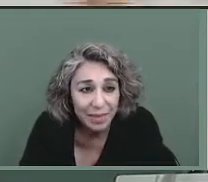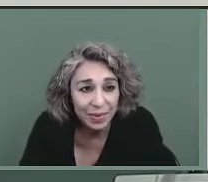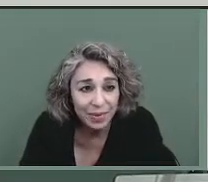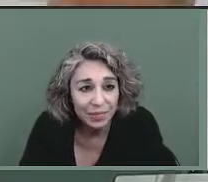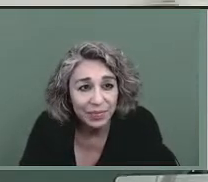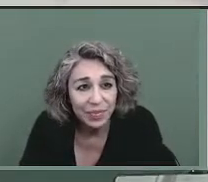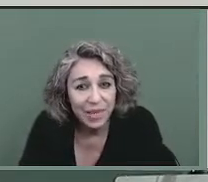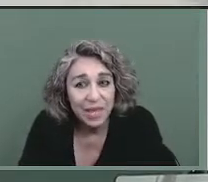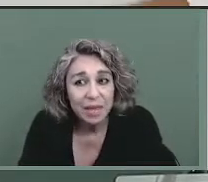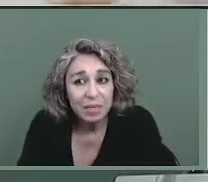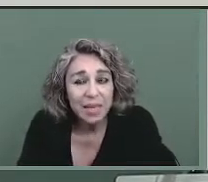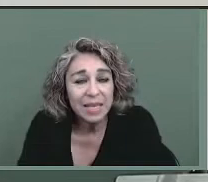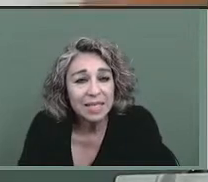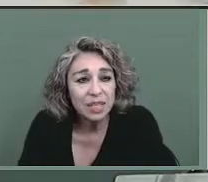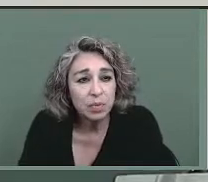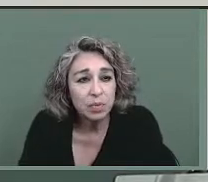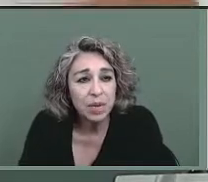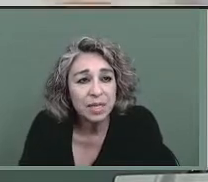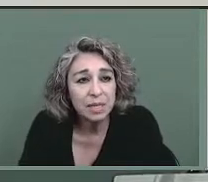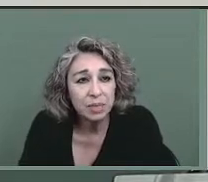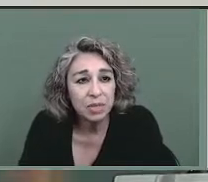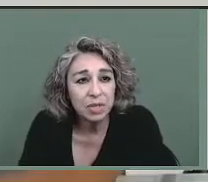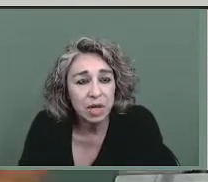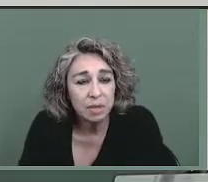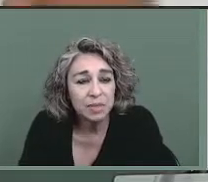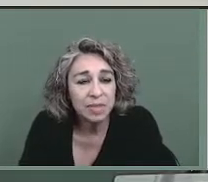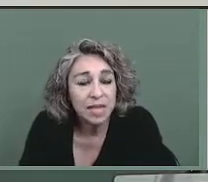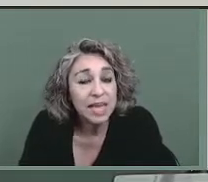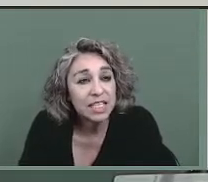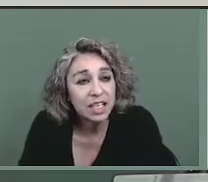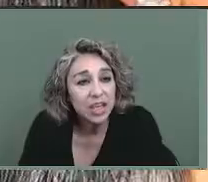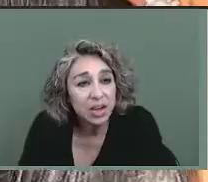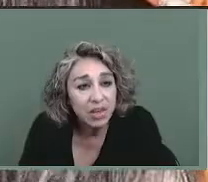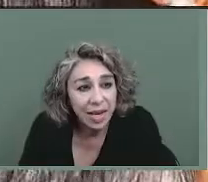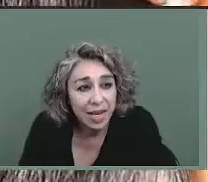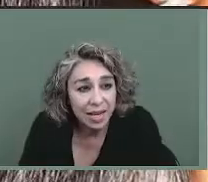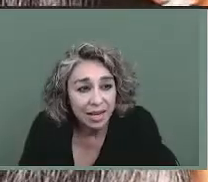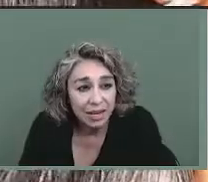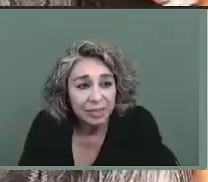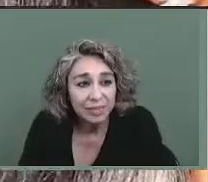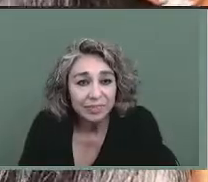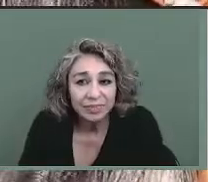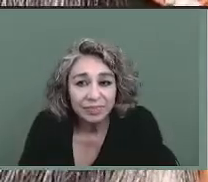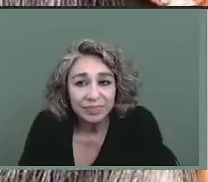the people, because that's their principal job, is security.